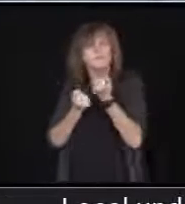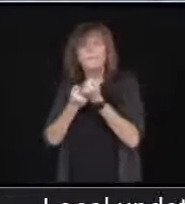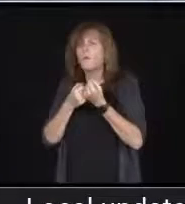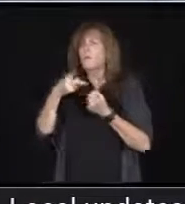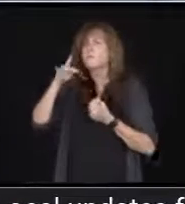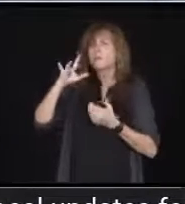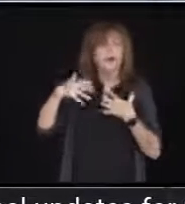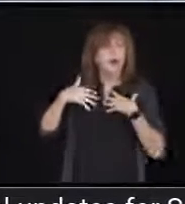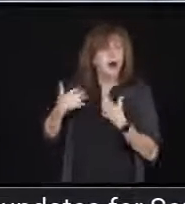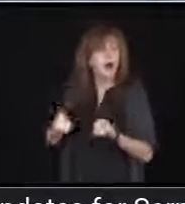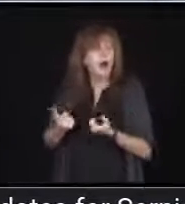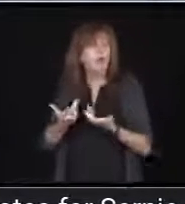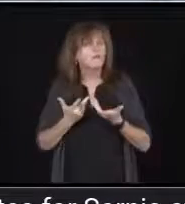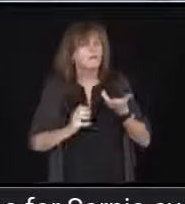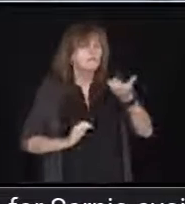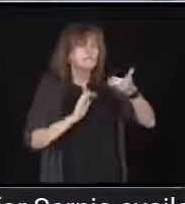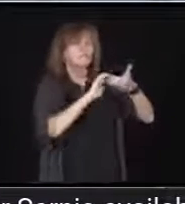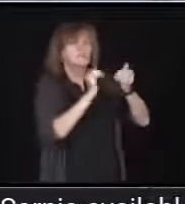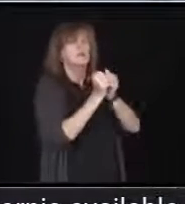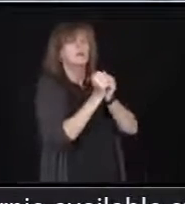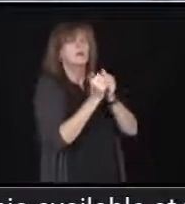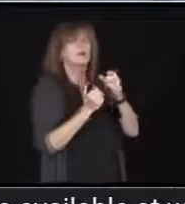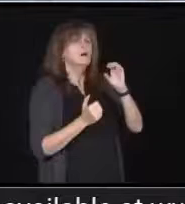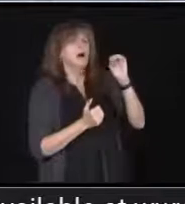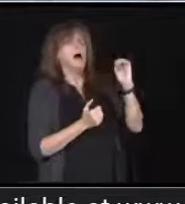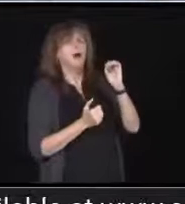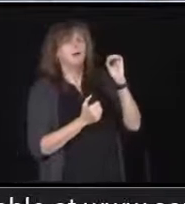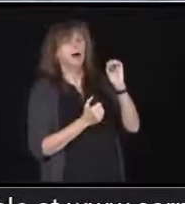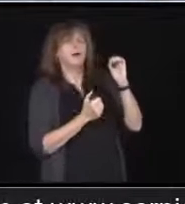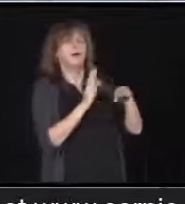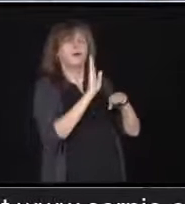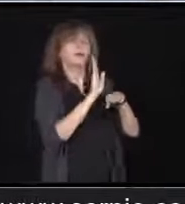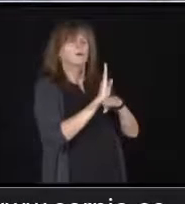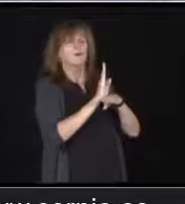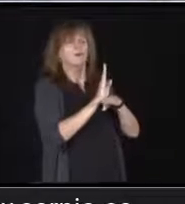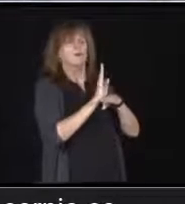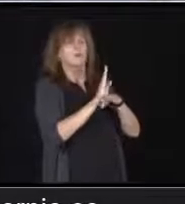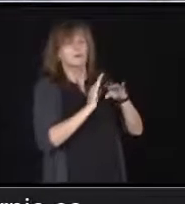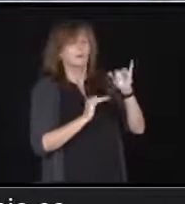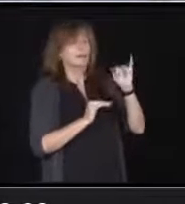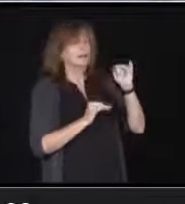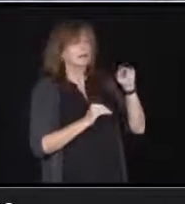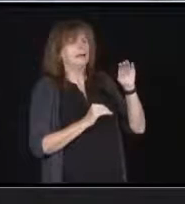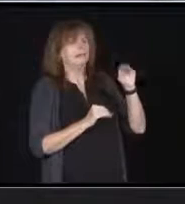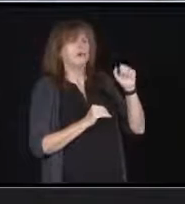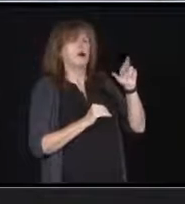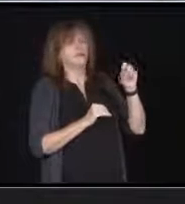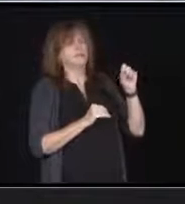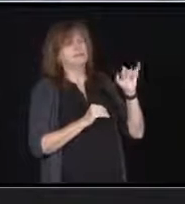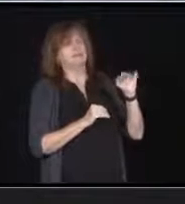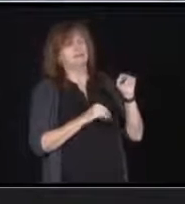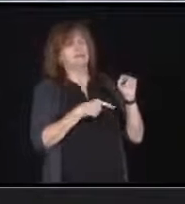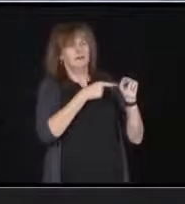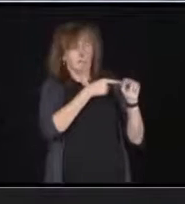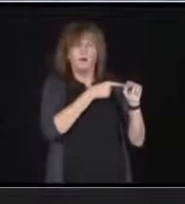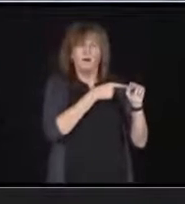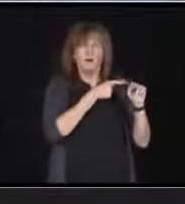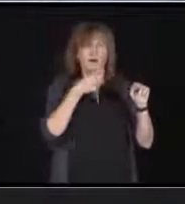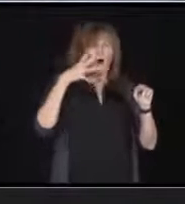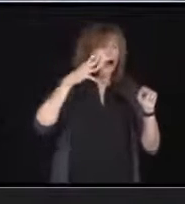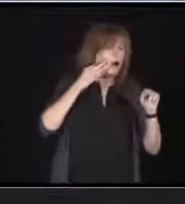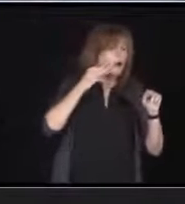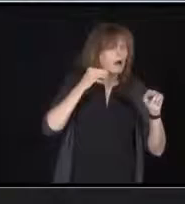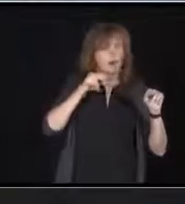Martin, an Ontario-based recruitment firm that has extensive experience in supplying COVID-19 staffing resources to